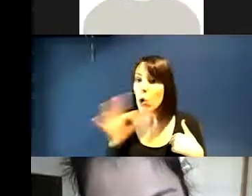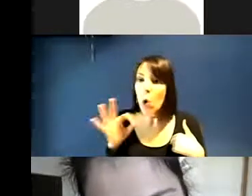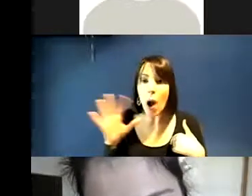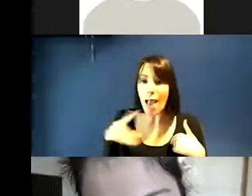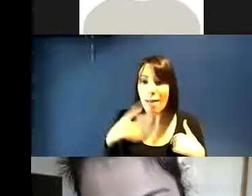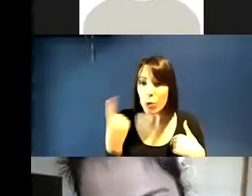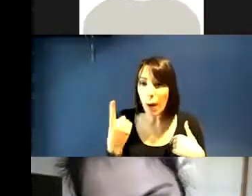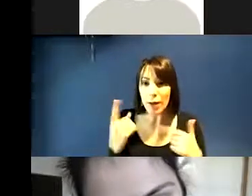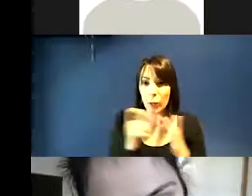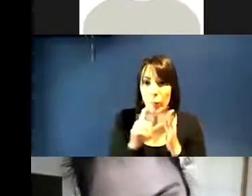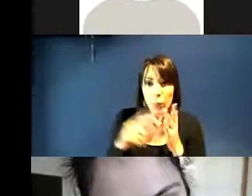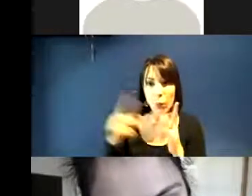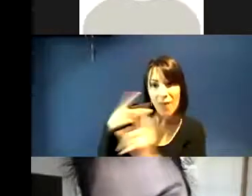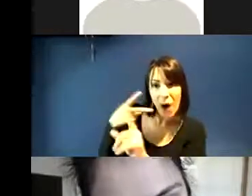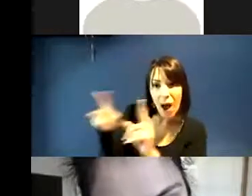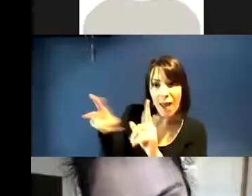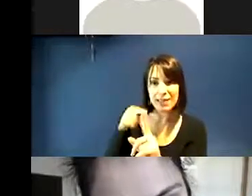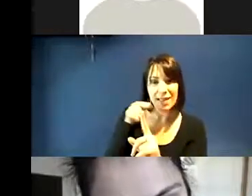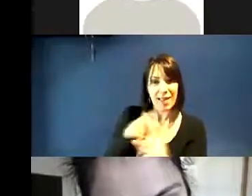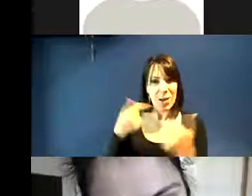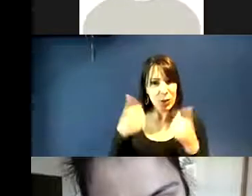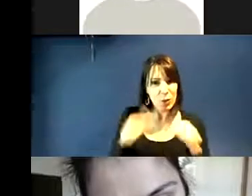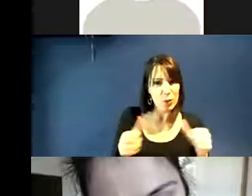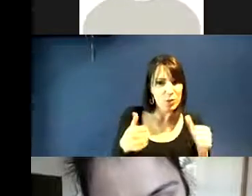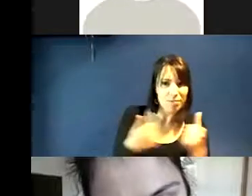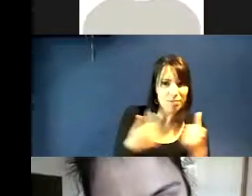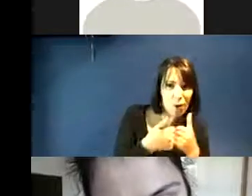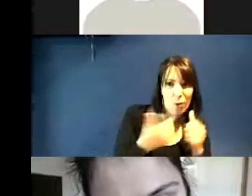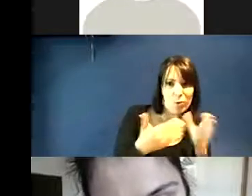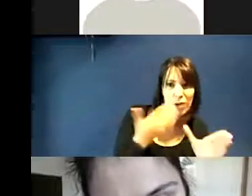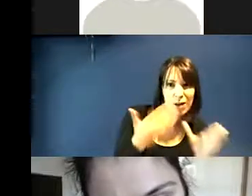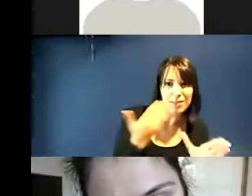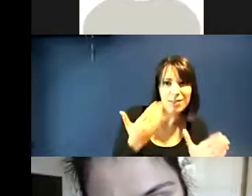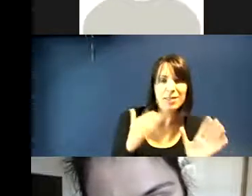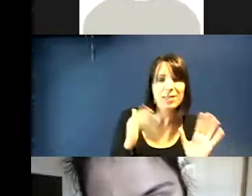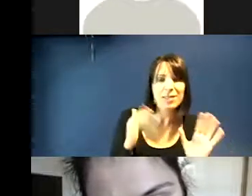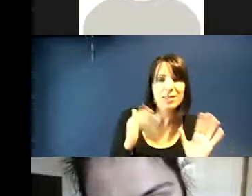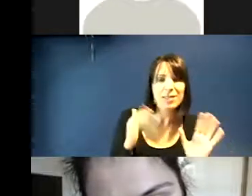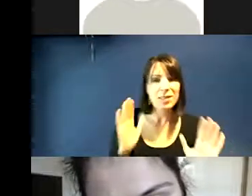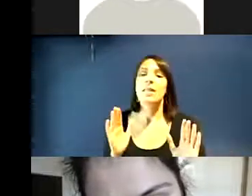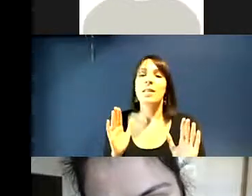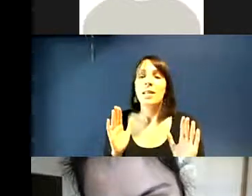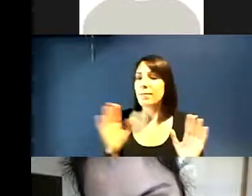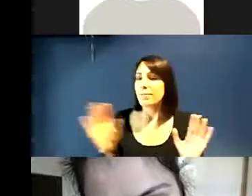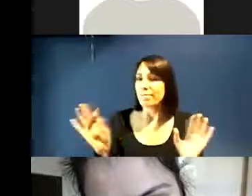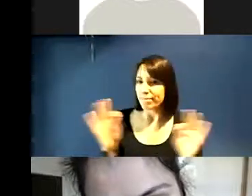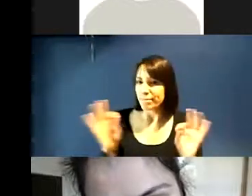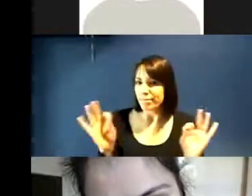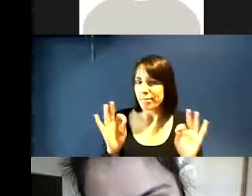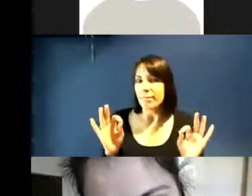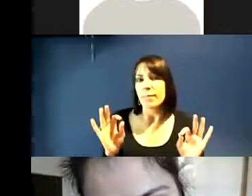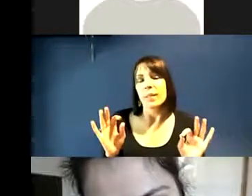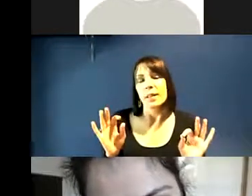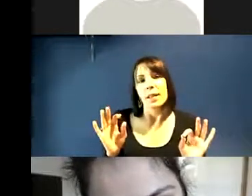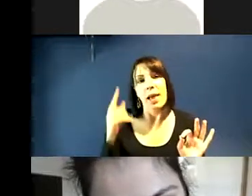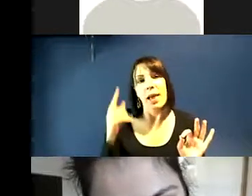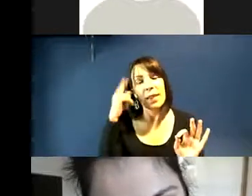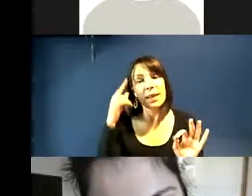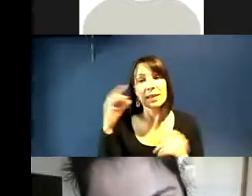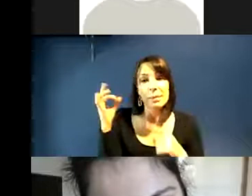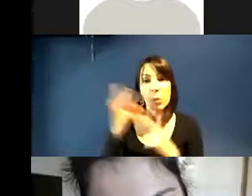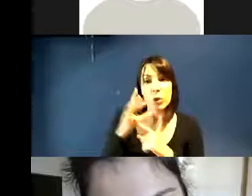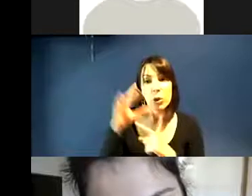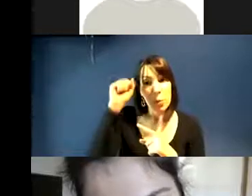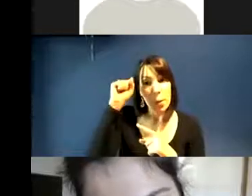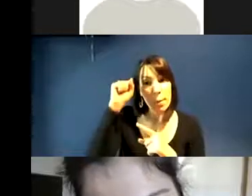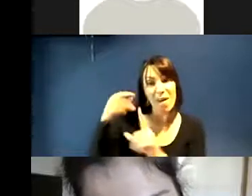the same token, not all trauma survivors are necessarily going to be violence users. It's really important to remember that violence is always a